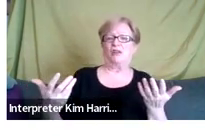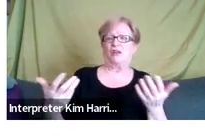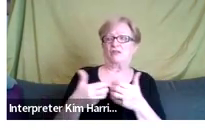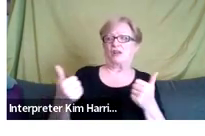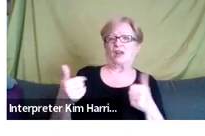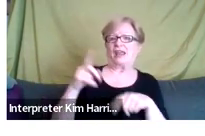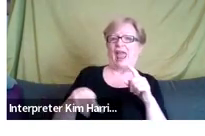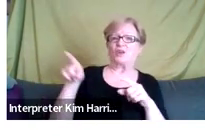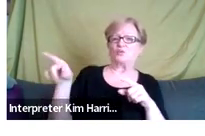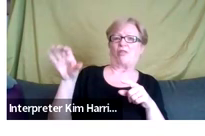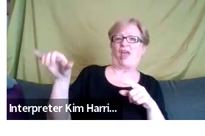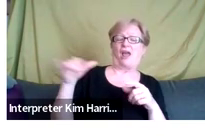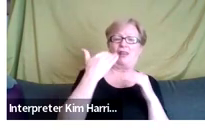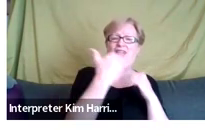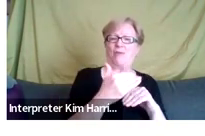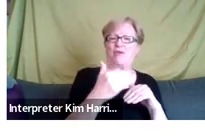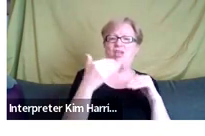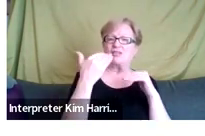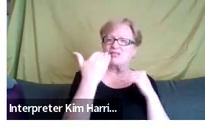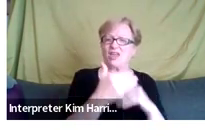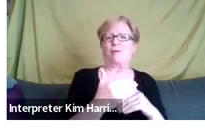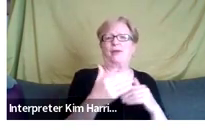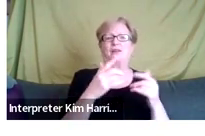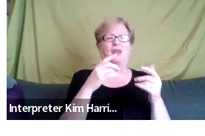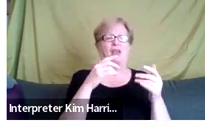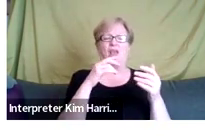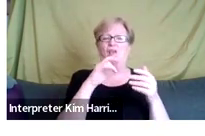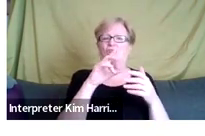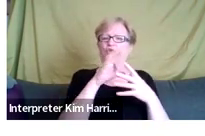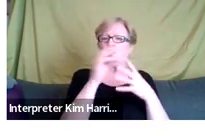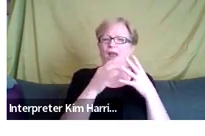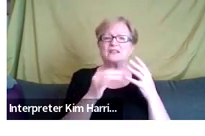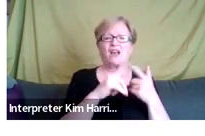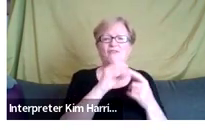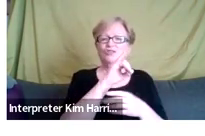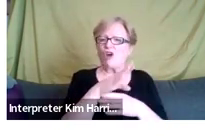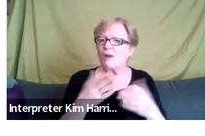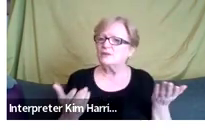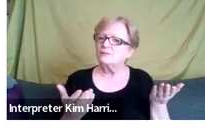you're really limited with, the jobs that you can do.